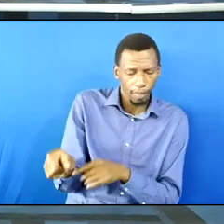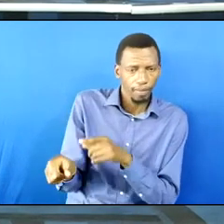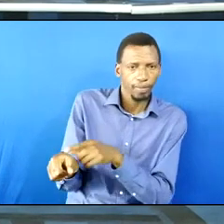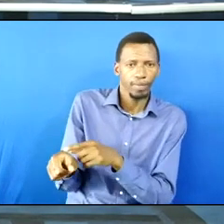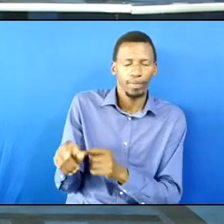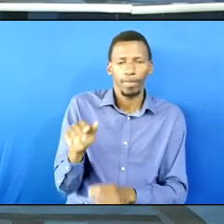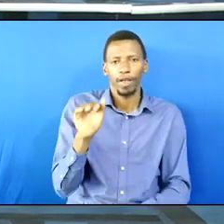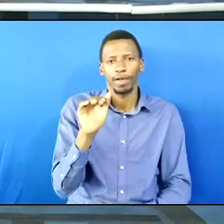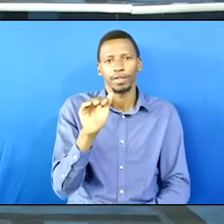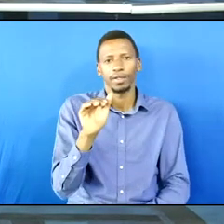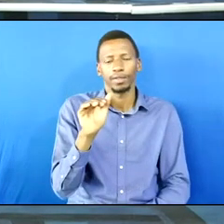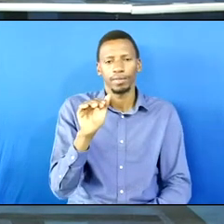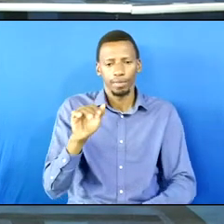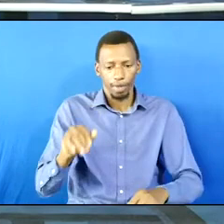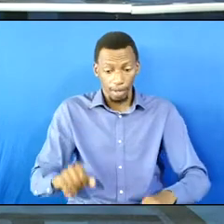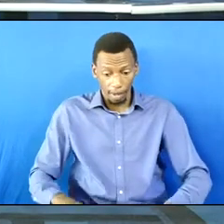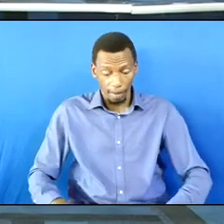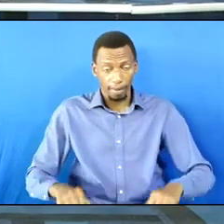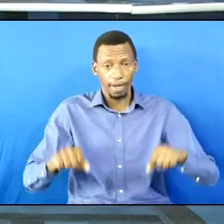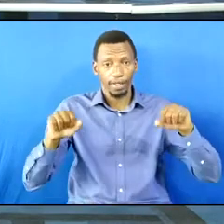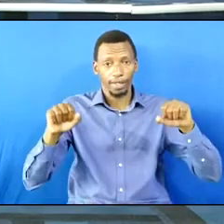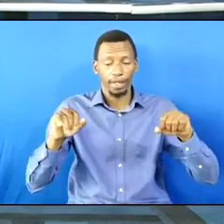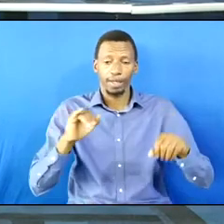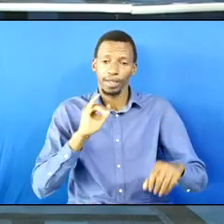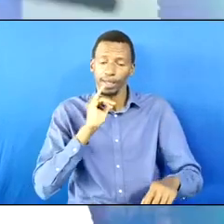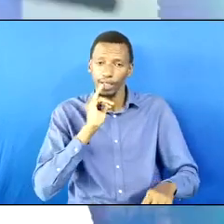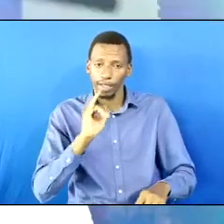Master, is it I?